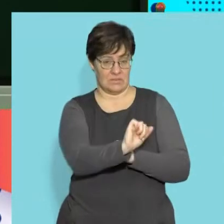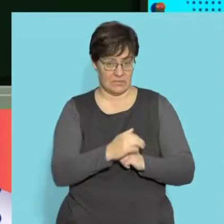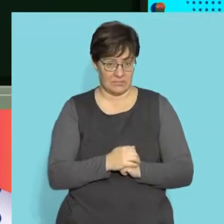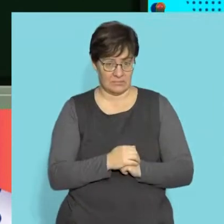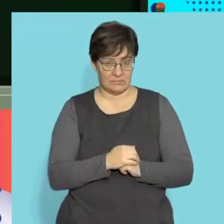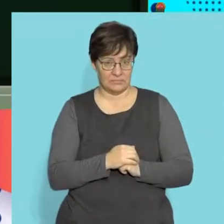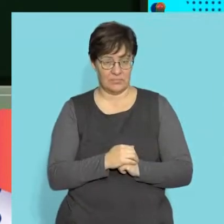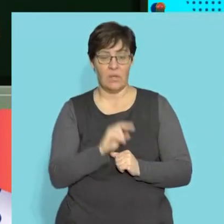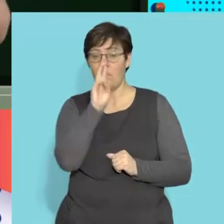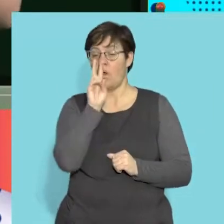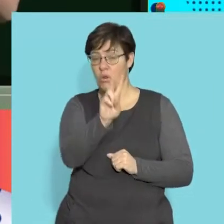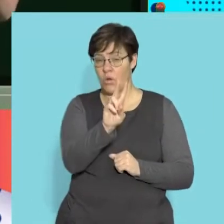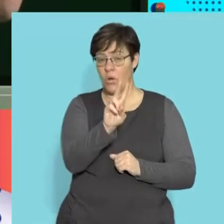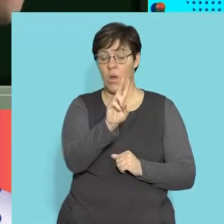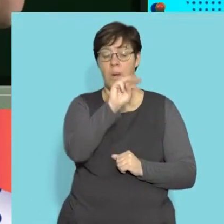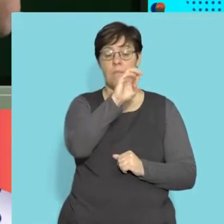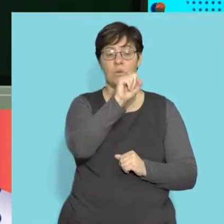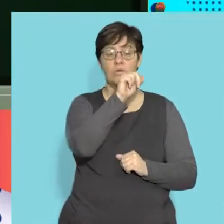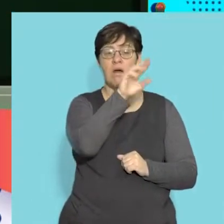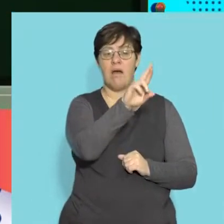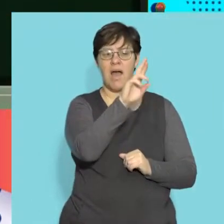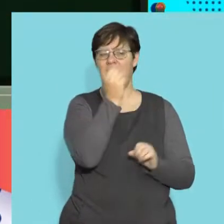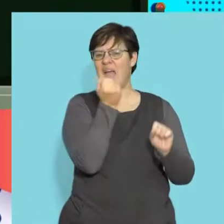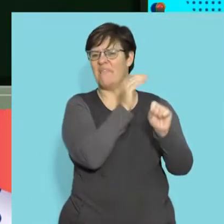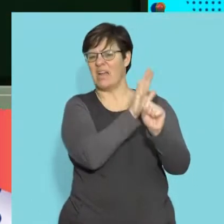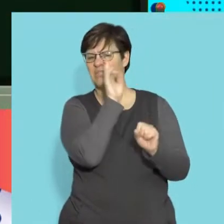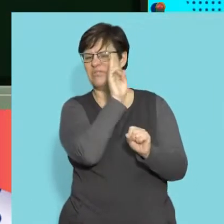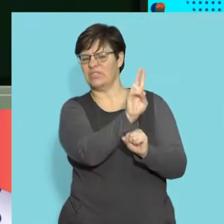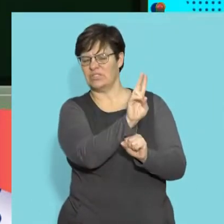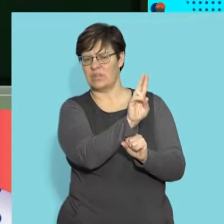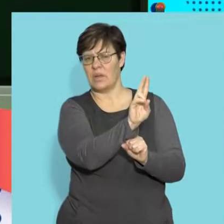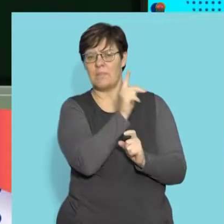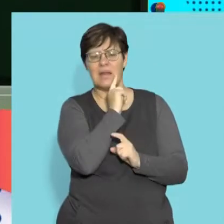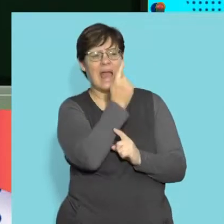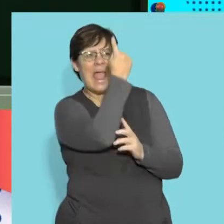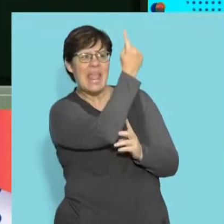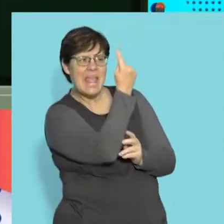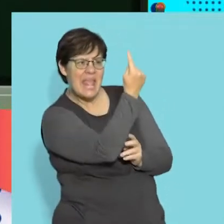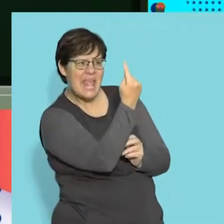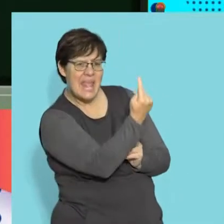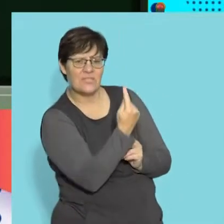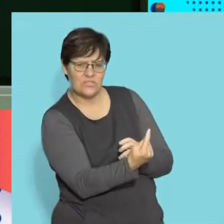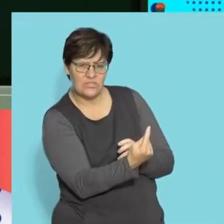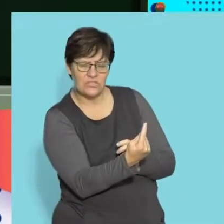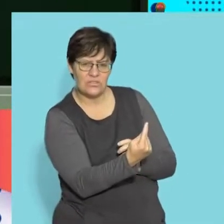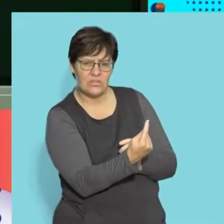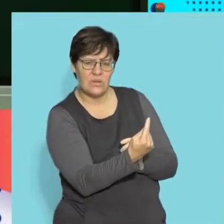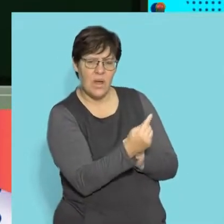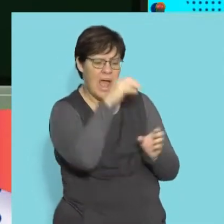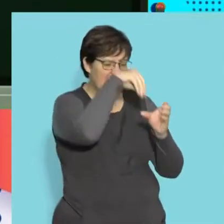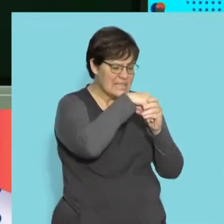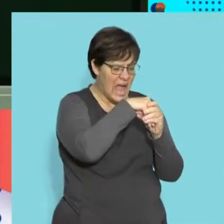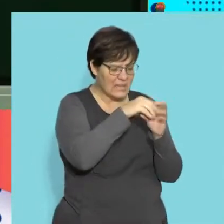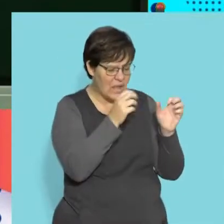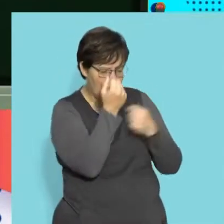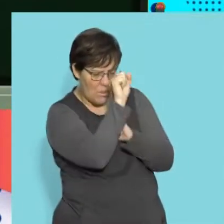electric motor. We've explored the motor effect, but let's go and have a look at what each of the parts